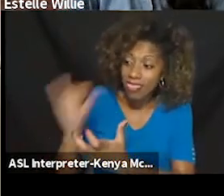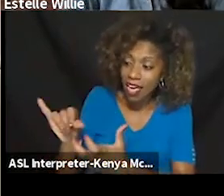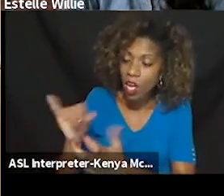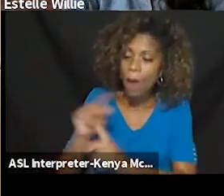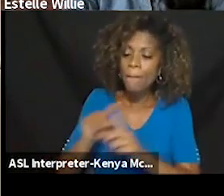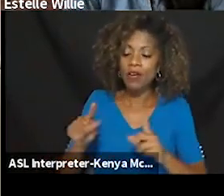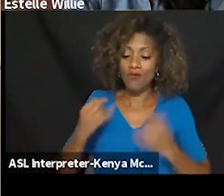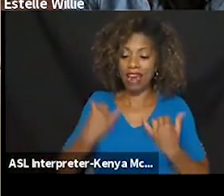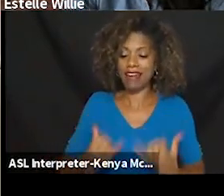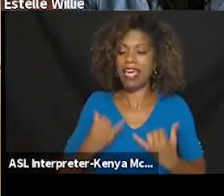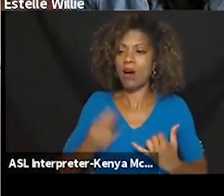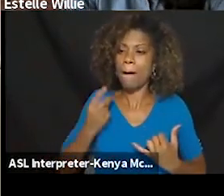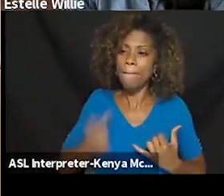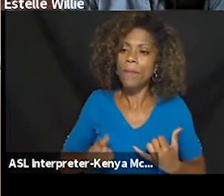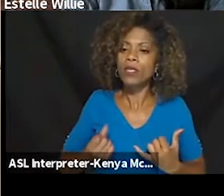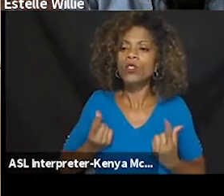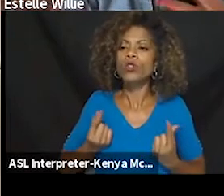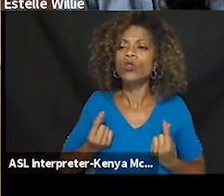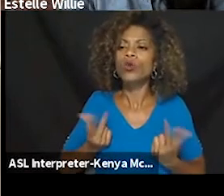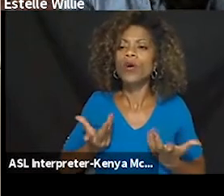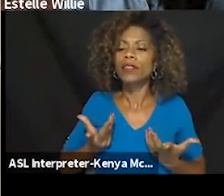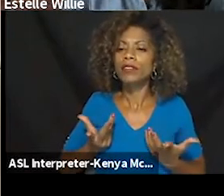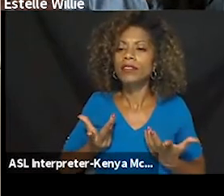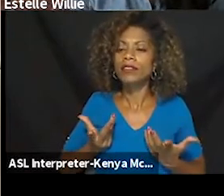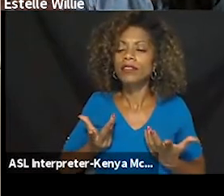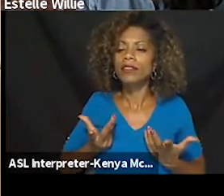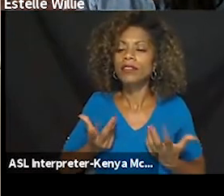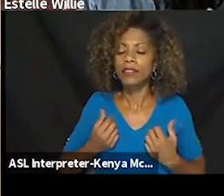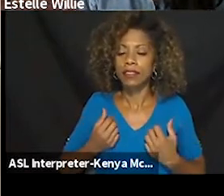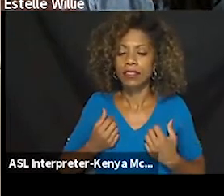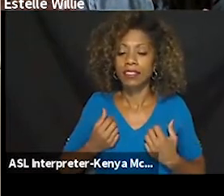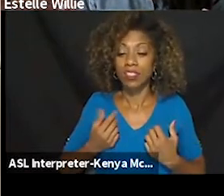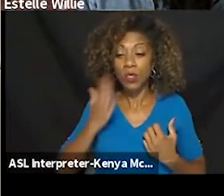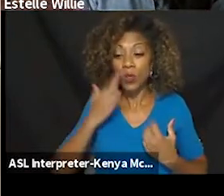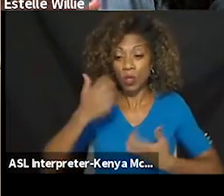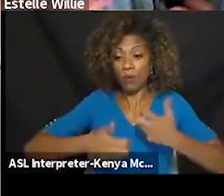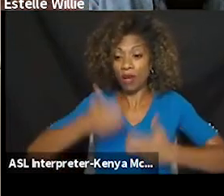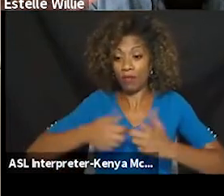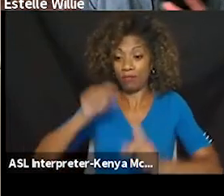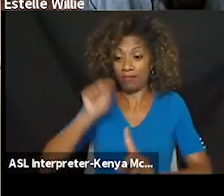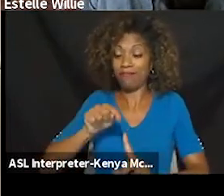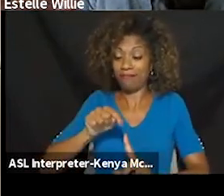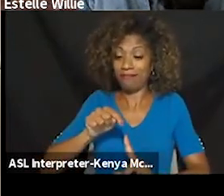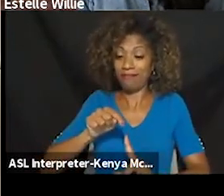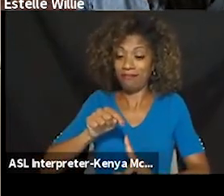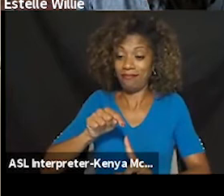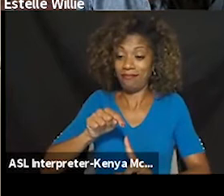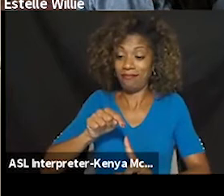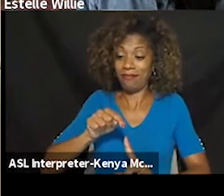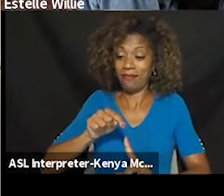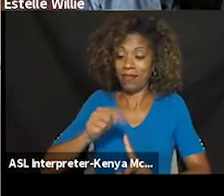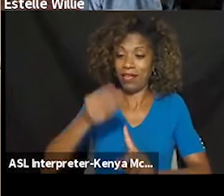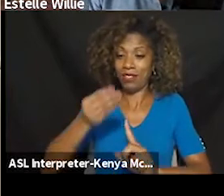that a lot of people were admiring the problem, but we weren't actually able to, we didn't actually quite know the